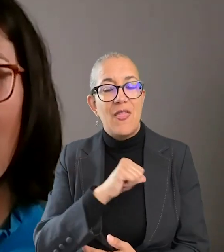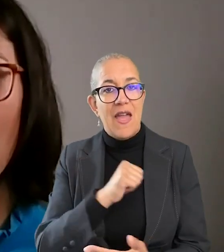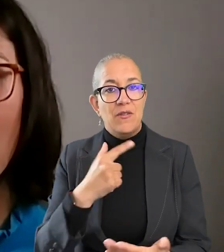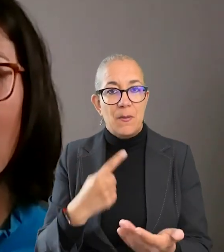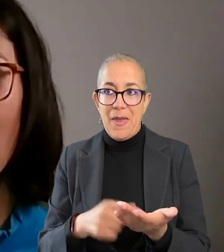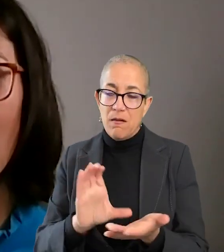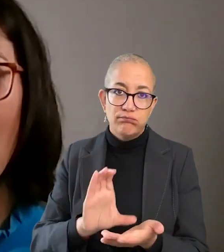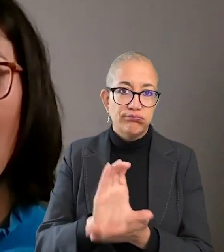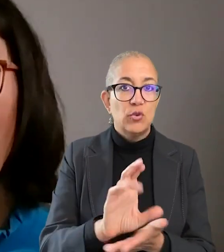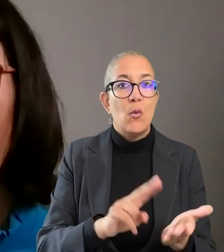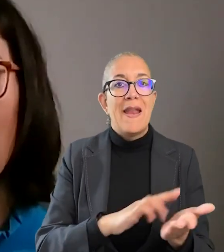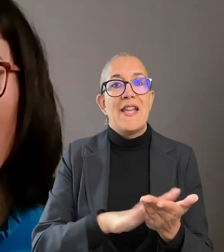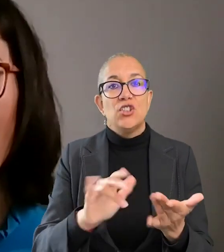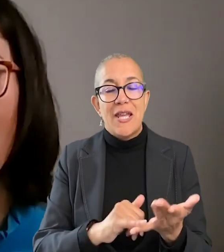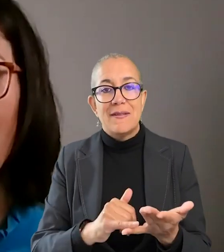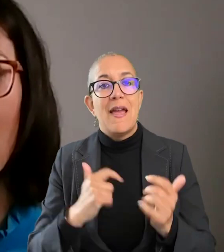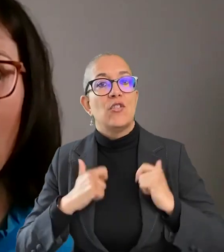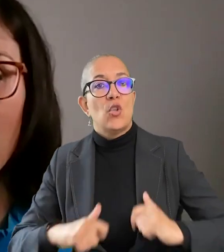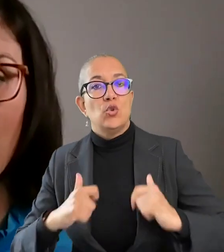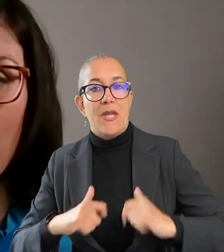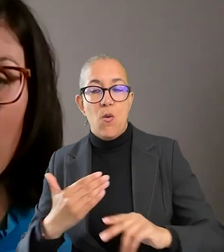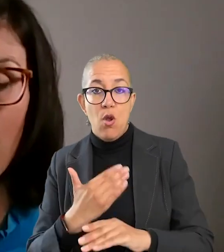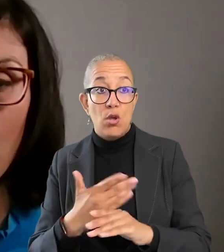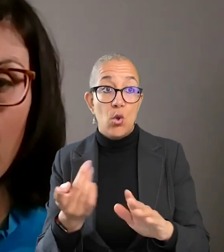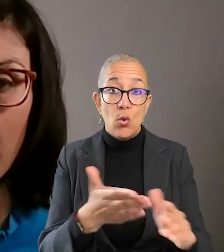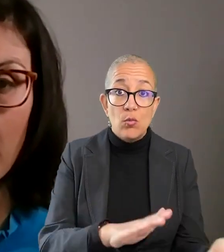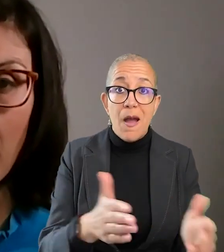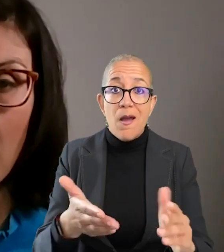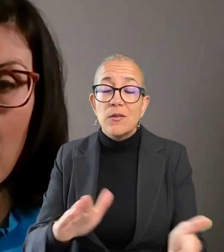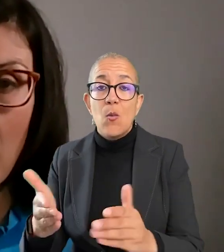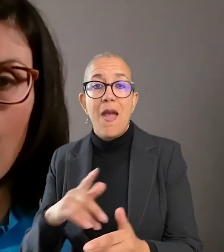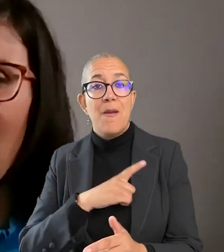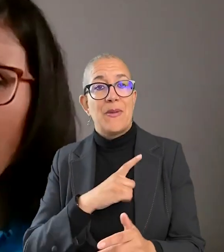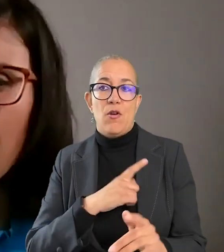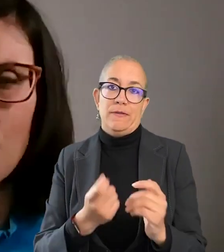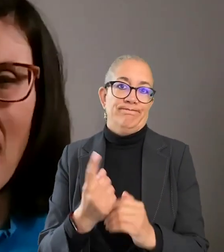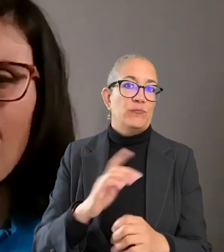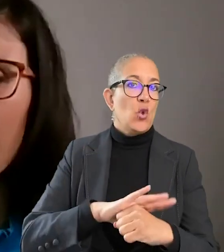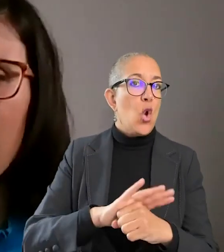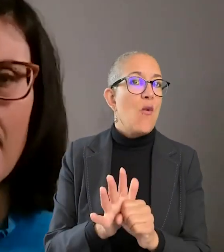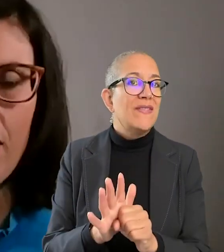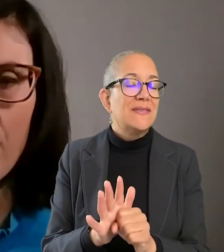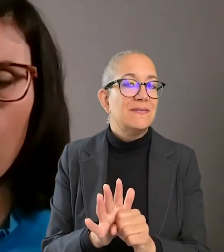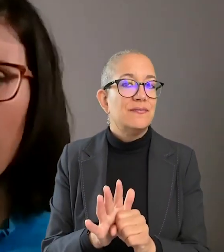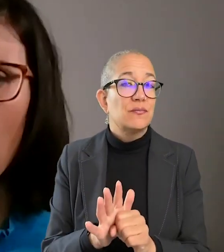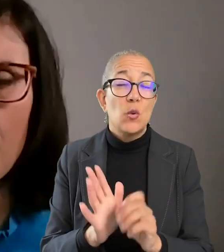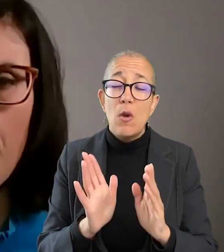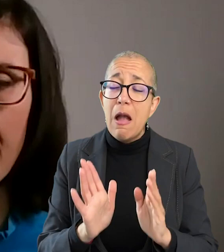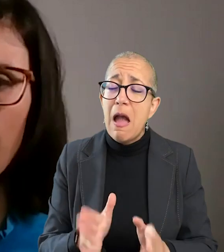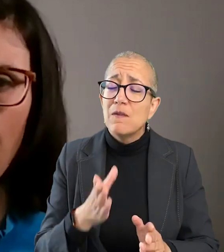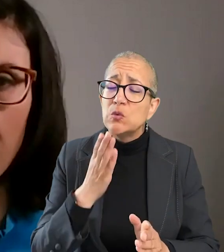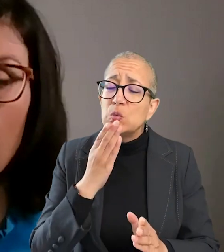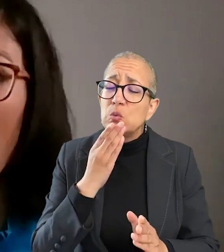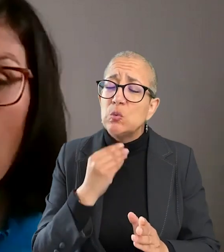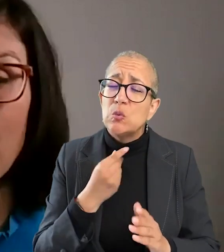social care workers and their families who tragically pass away because of COVID-19. And we have to use every lever that we've got to